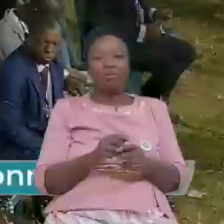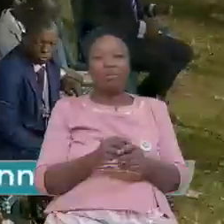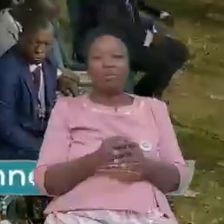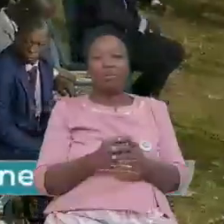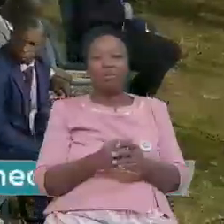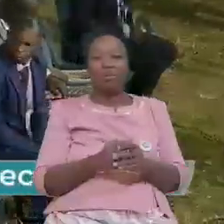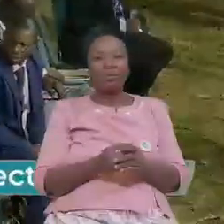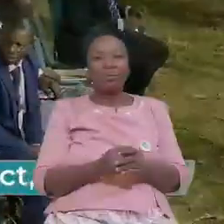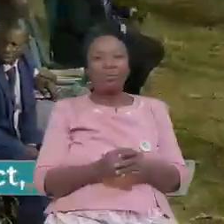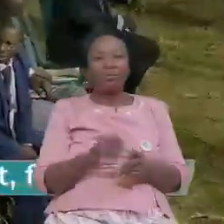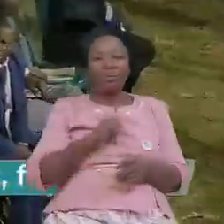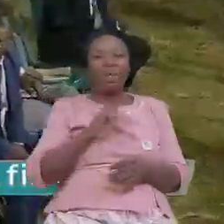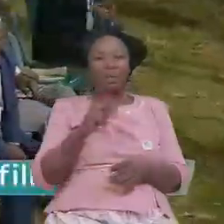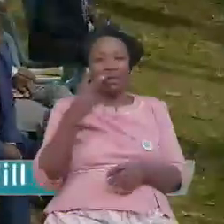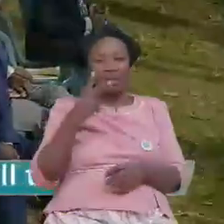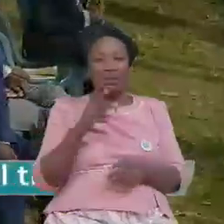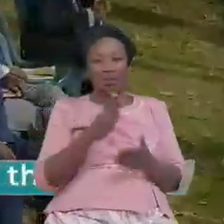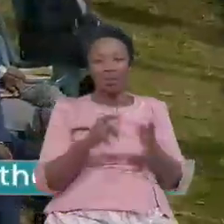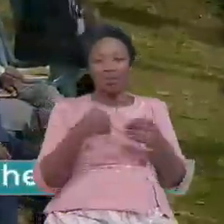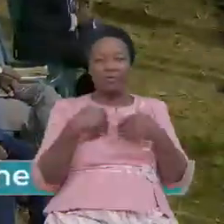there. I can see the flag there now.